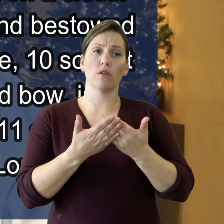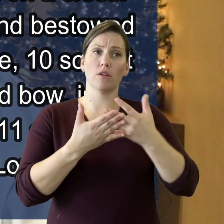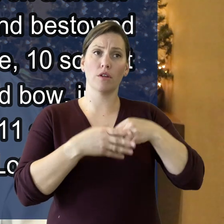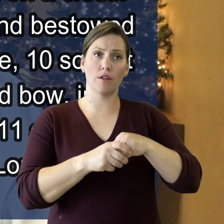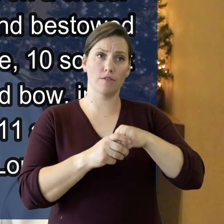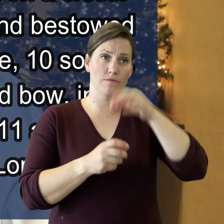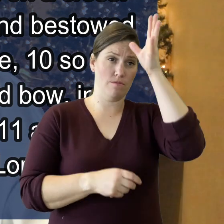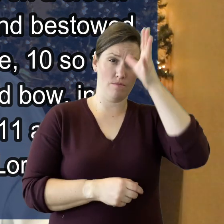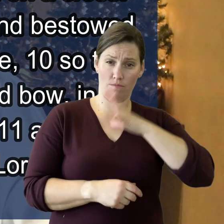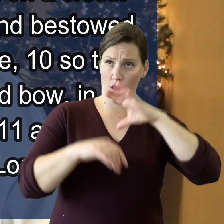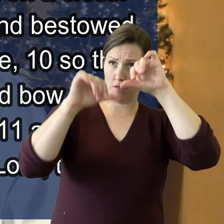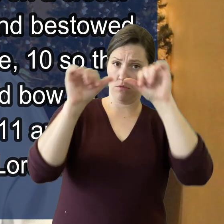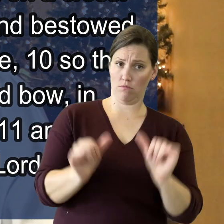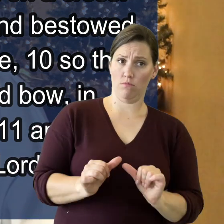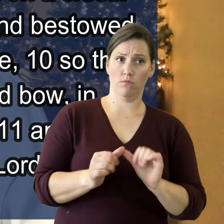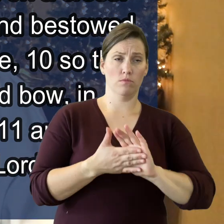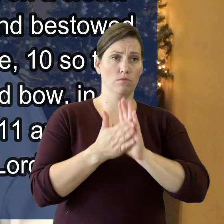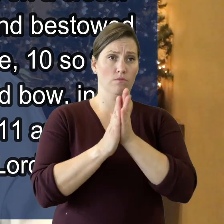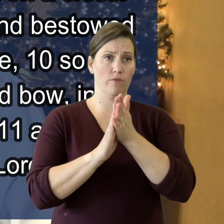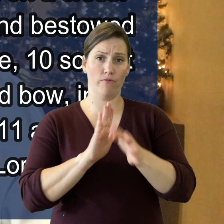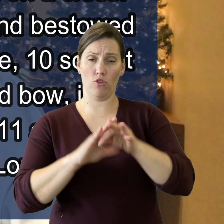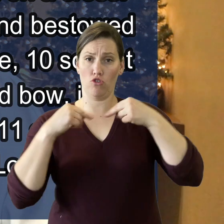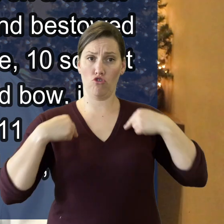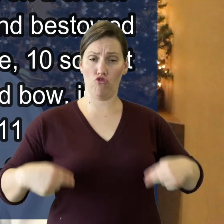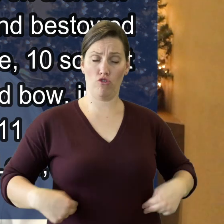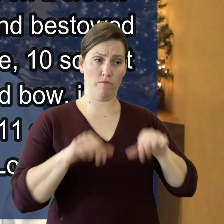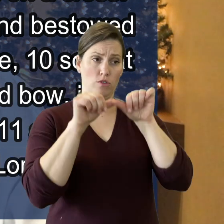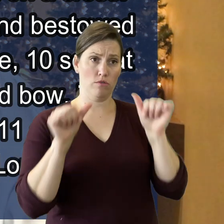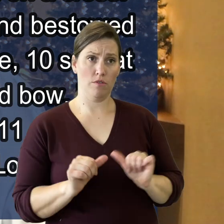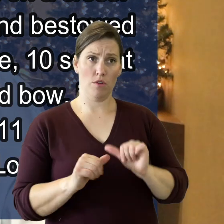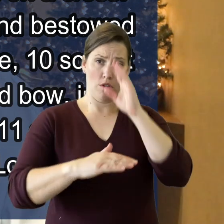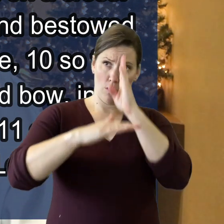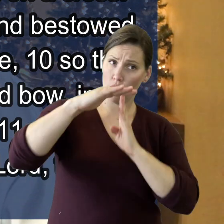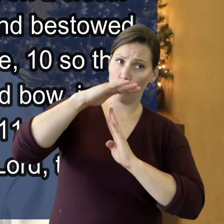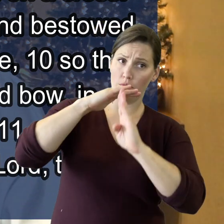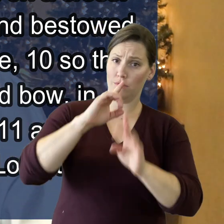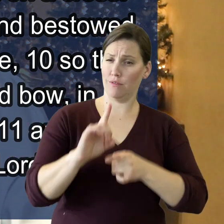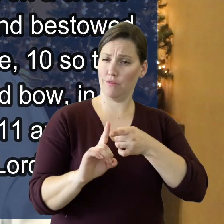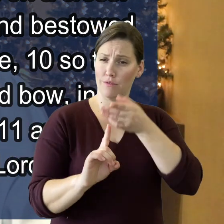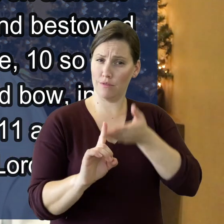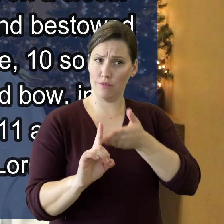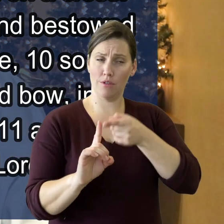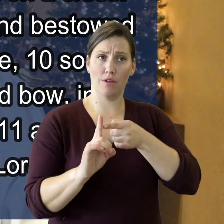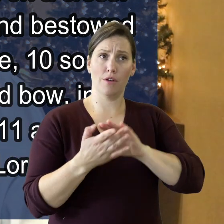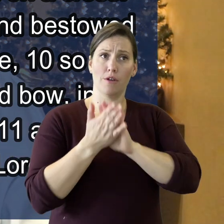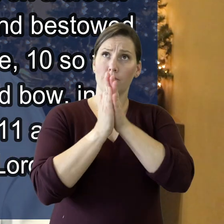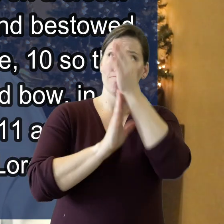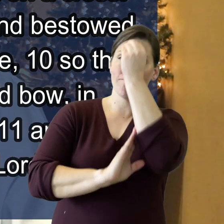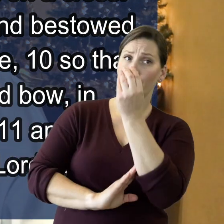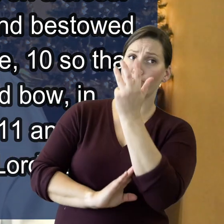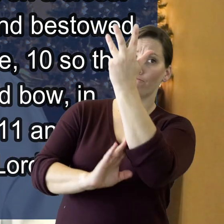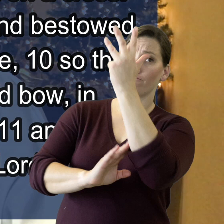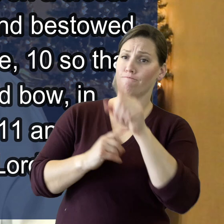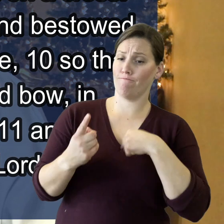likeness of men. And being found in human form, he humbled himself by becoming obedient to